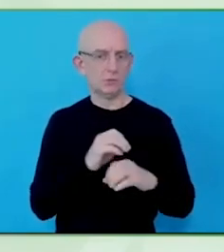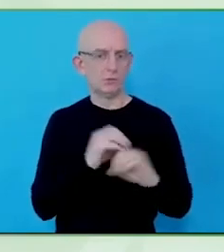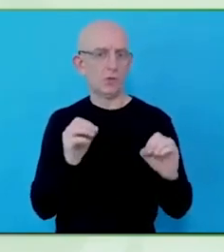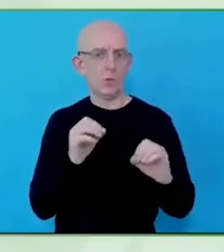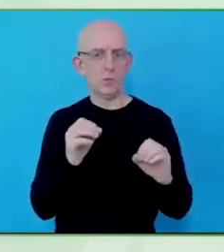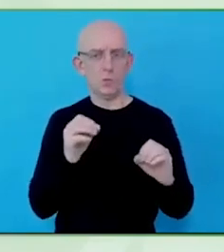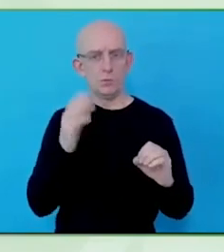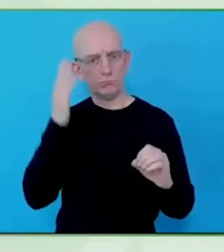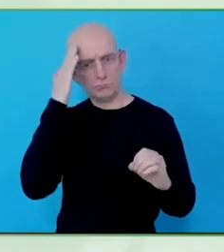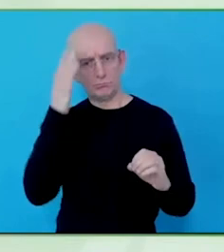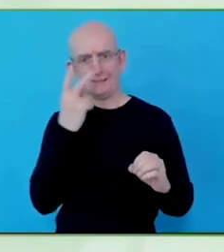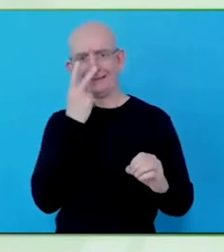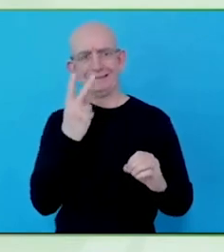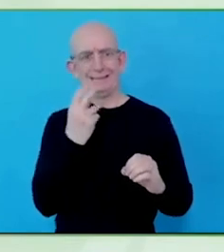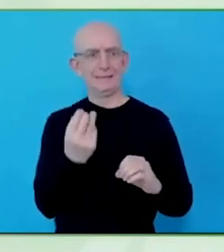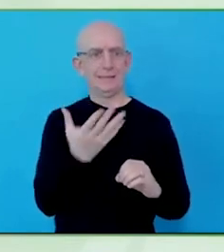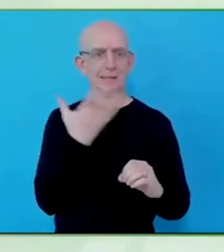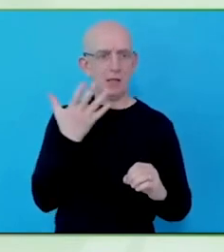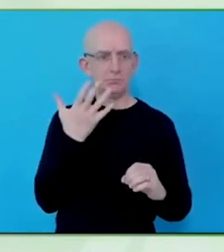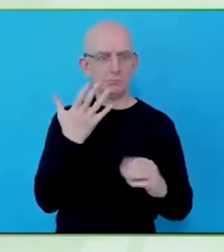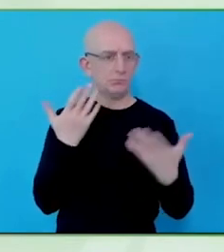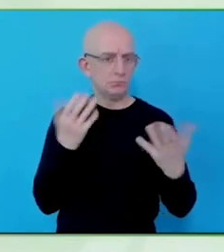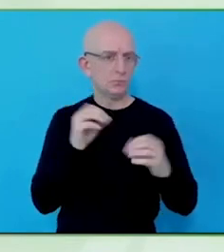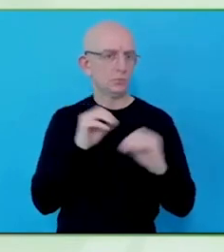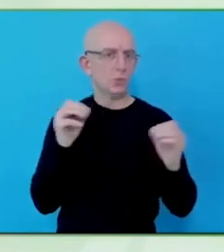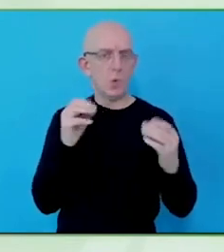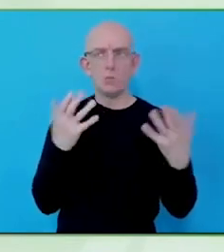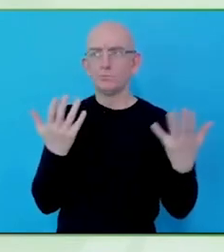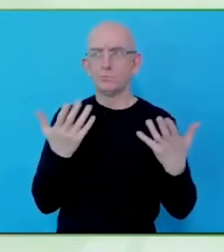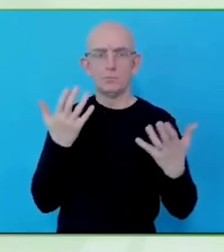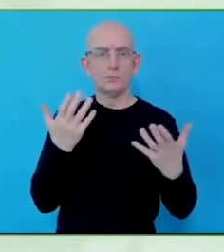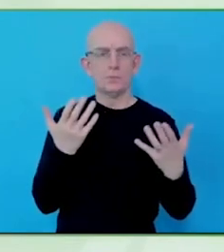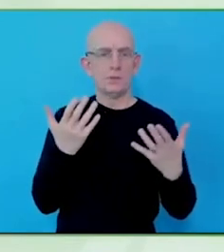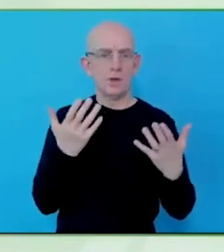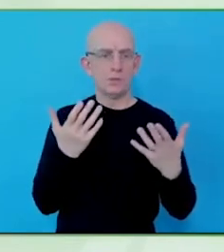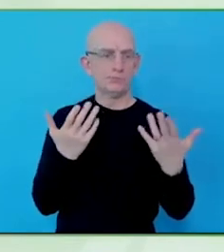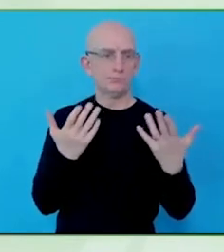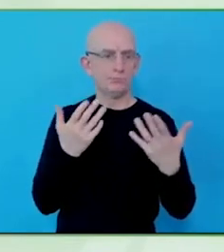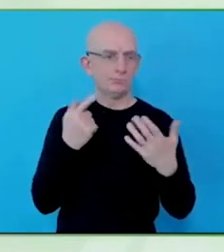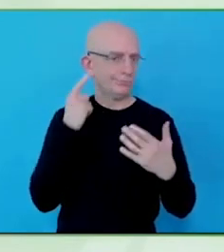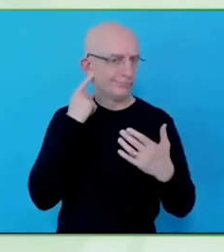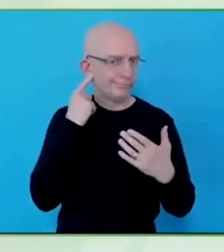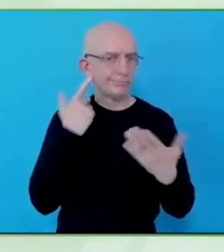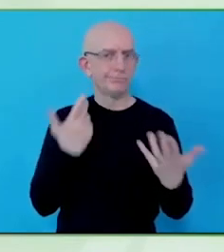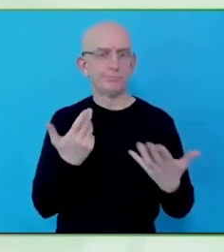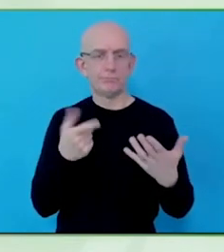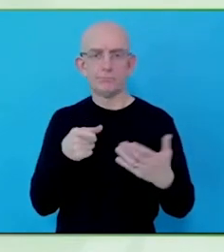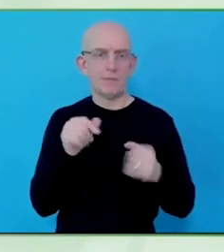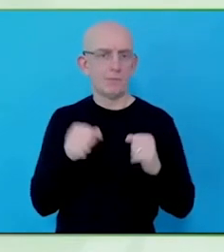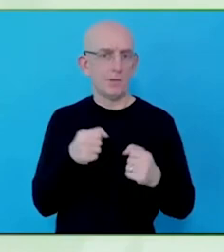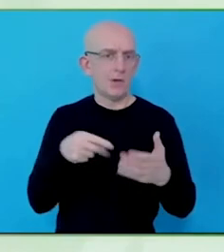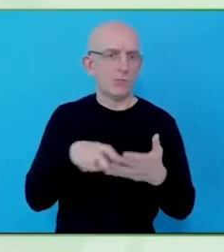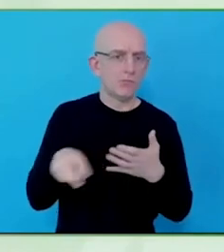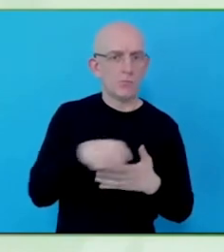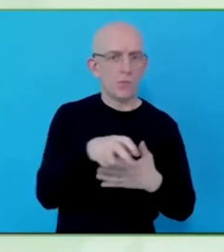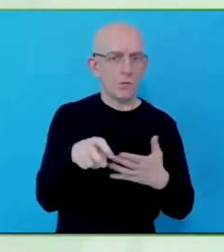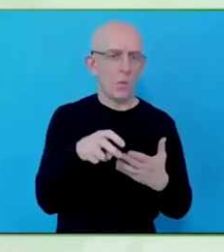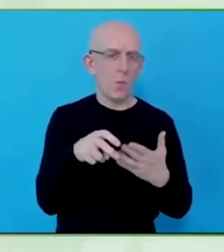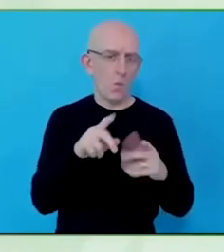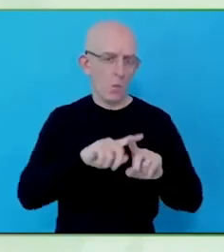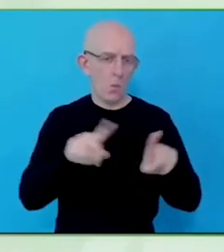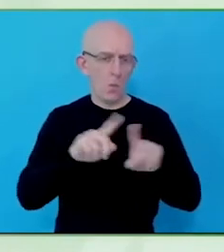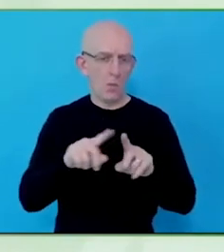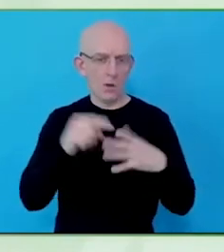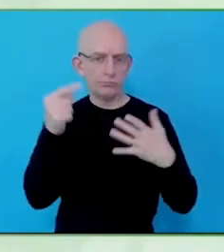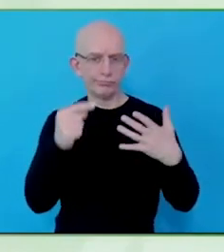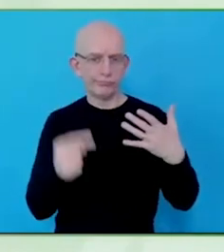by the largest possible user base out there. And just a question for the implementation. I remember the big data